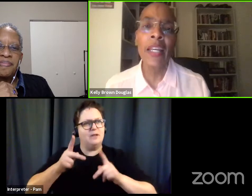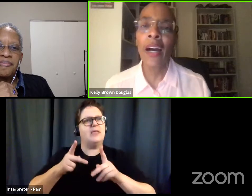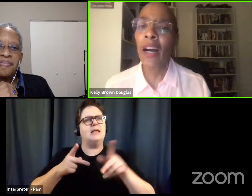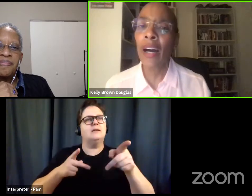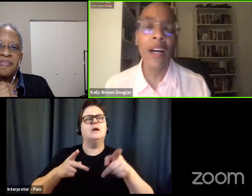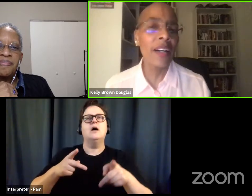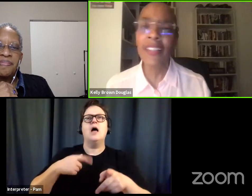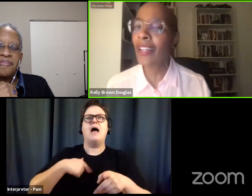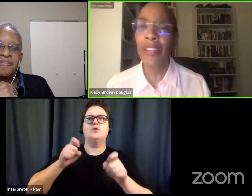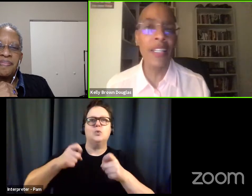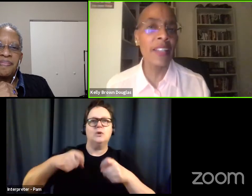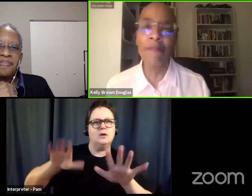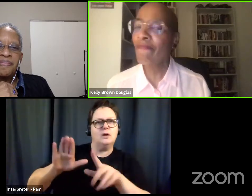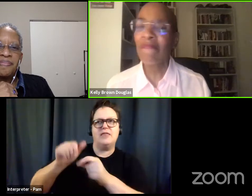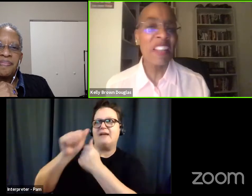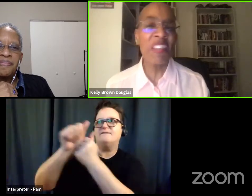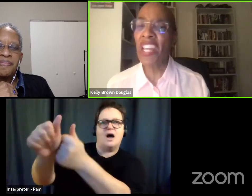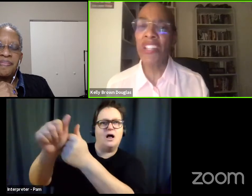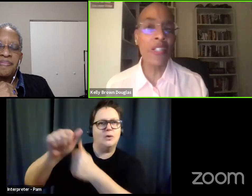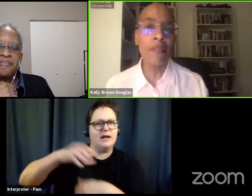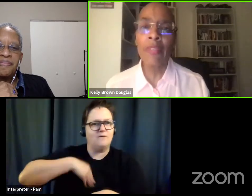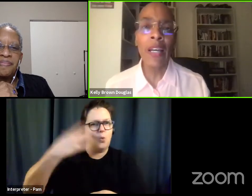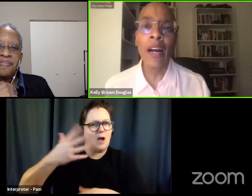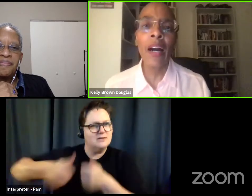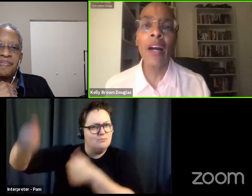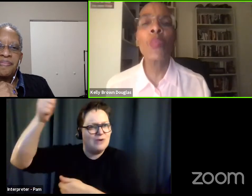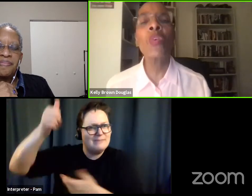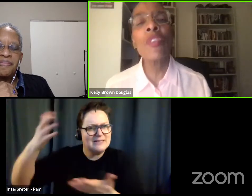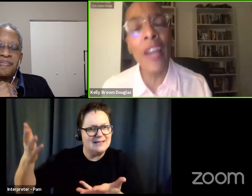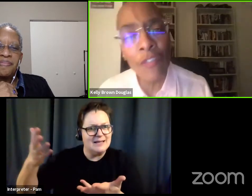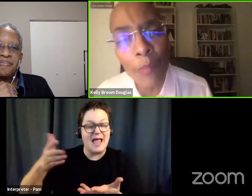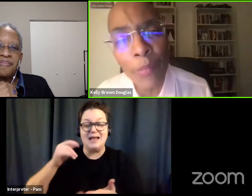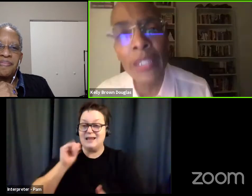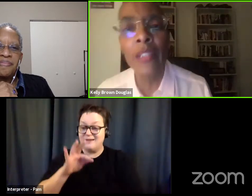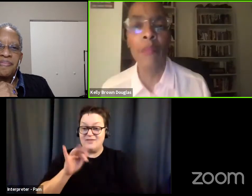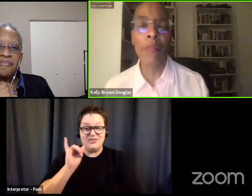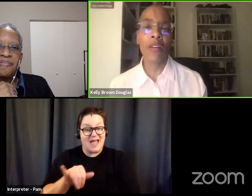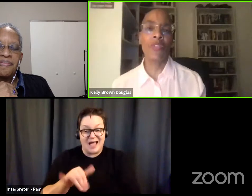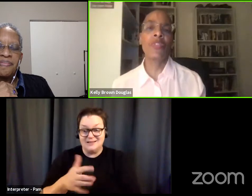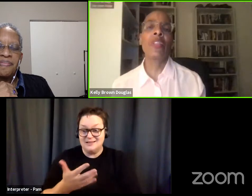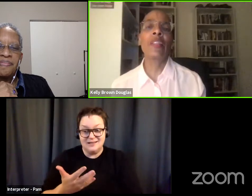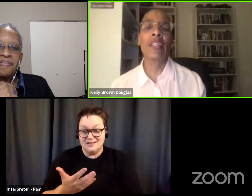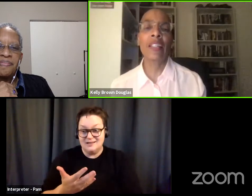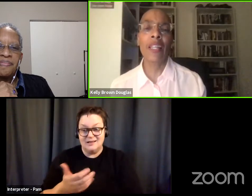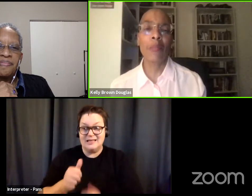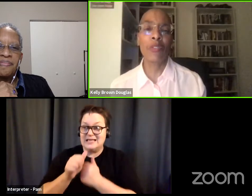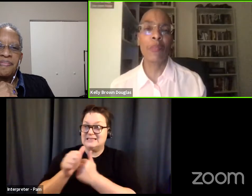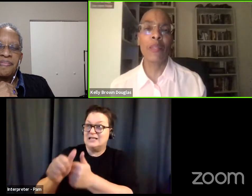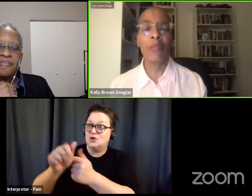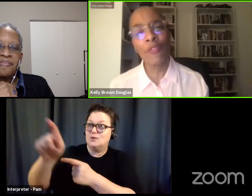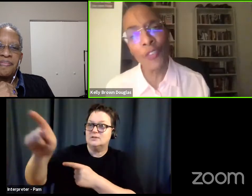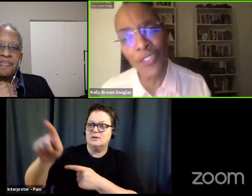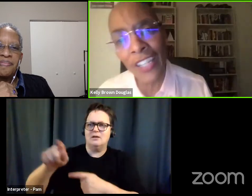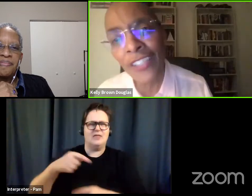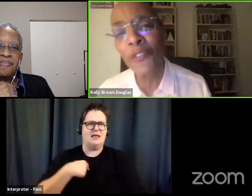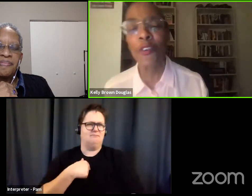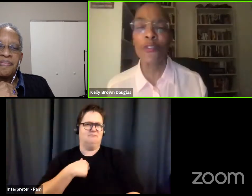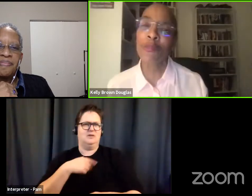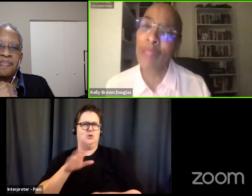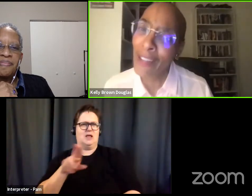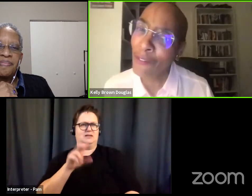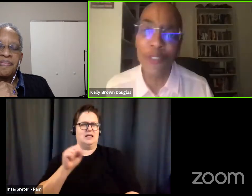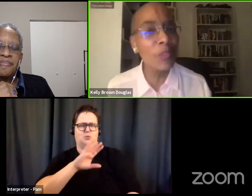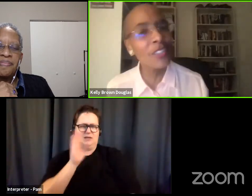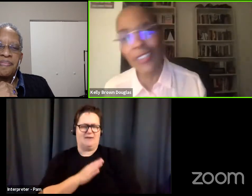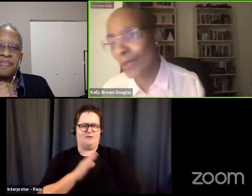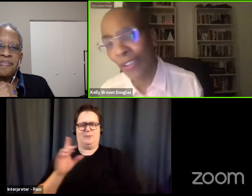case, then the nation will never be the democracy that it claims to be. But First Nations folks